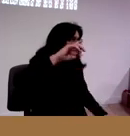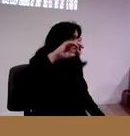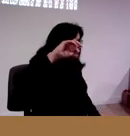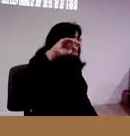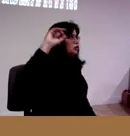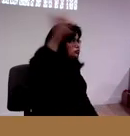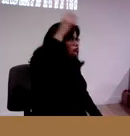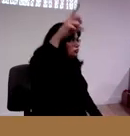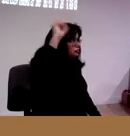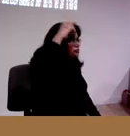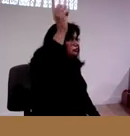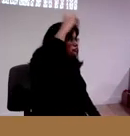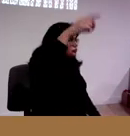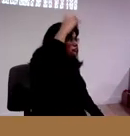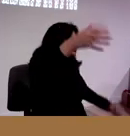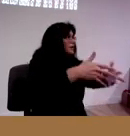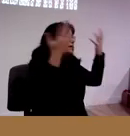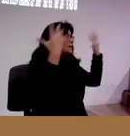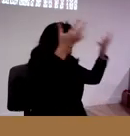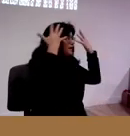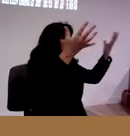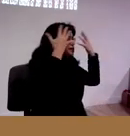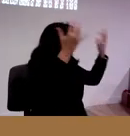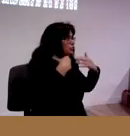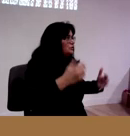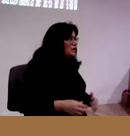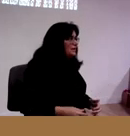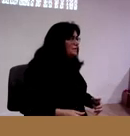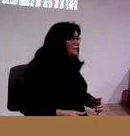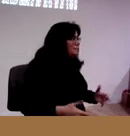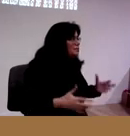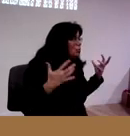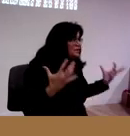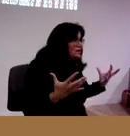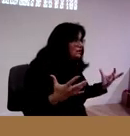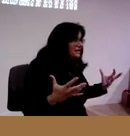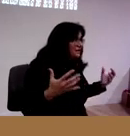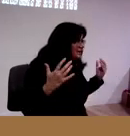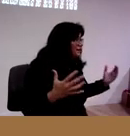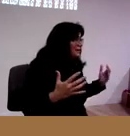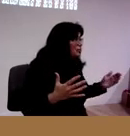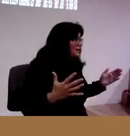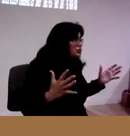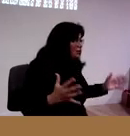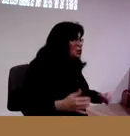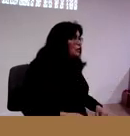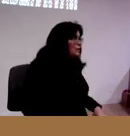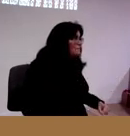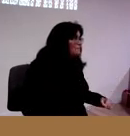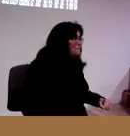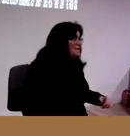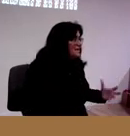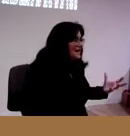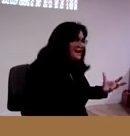So it's going and buffeting us with wind. and we're yelling in language, a